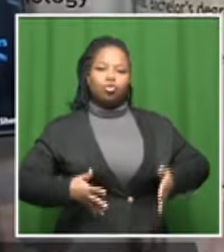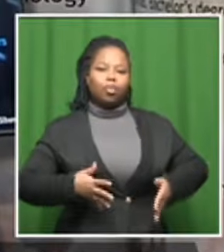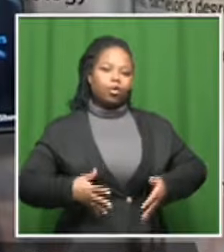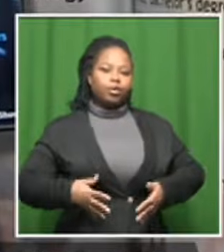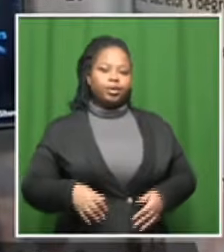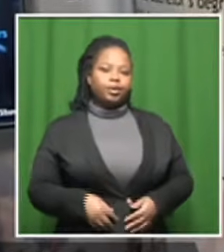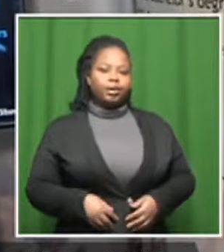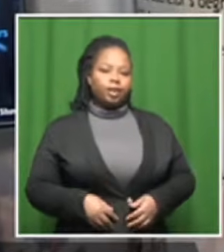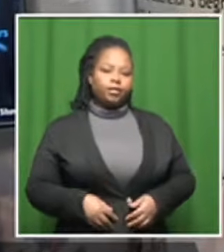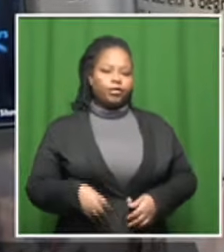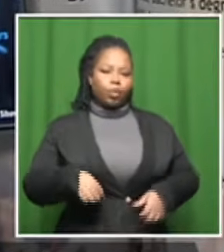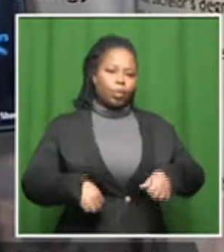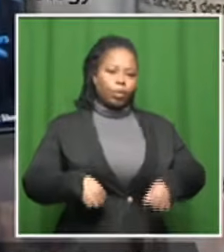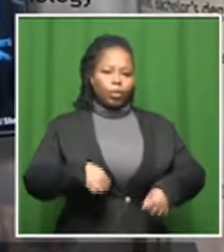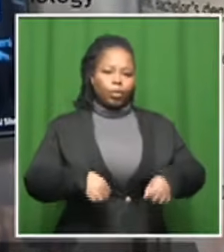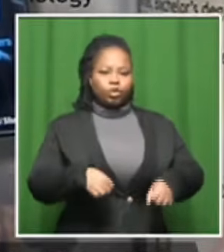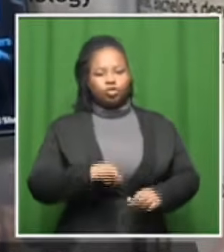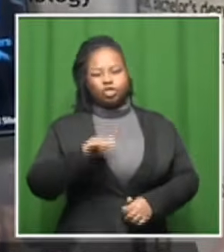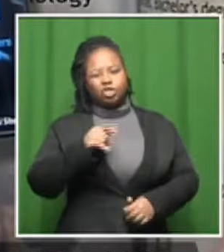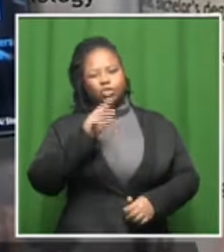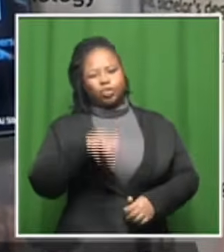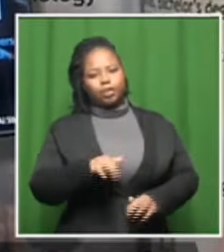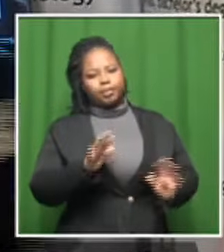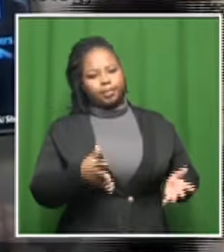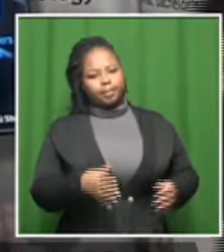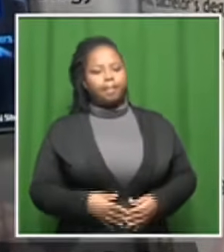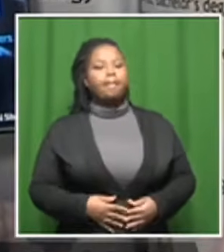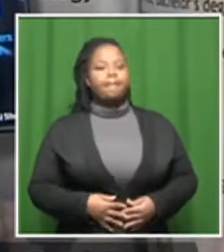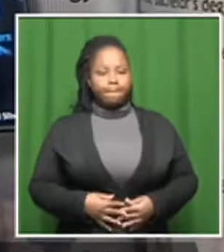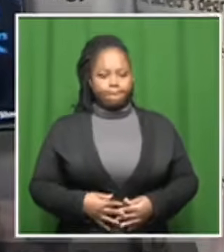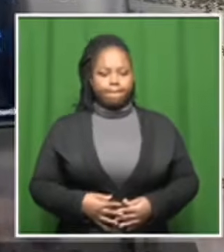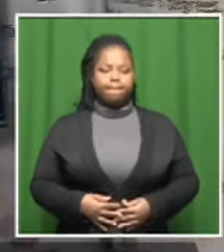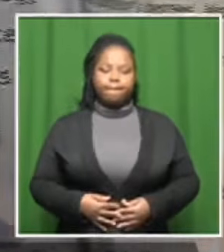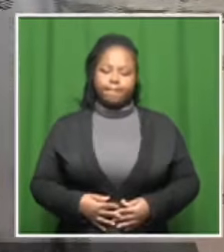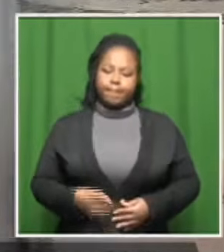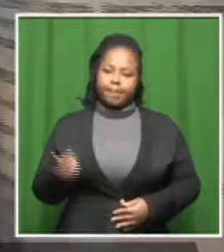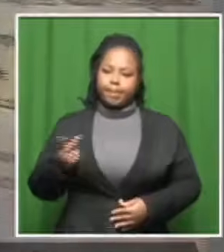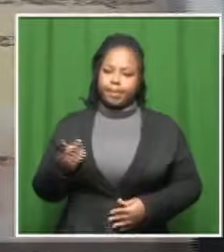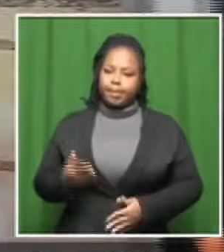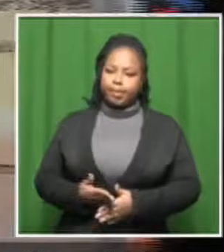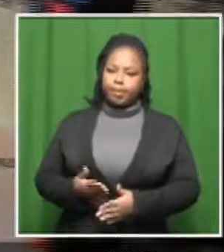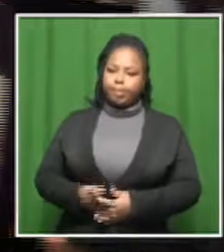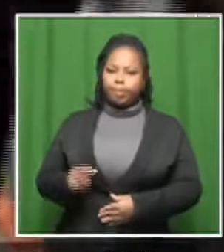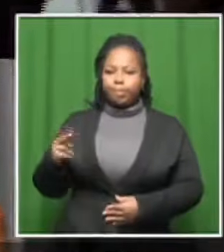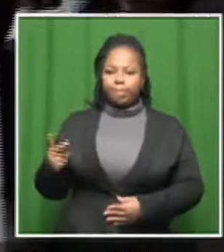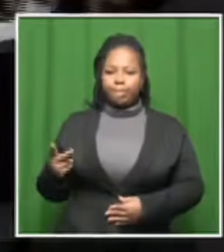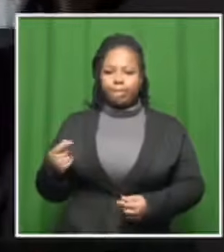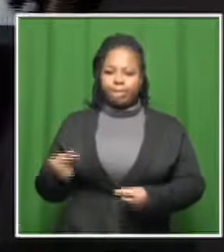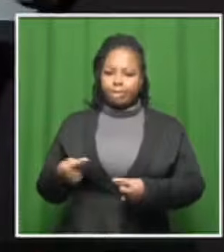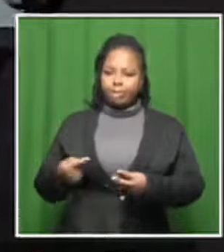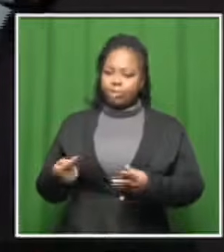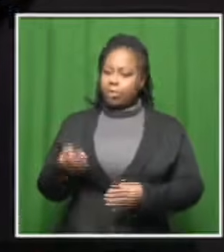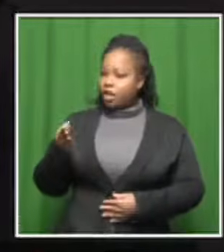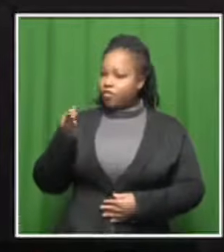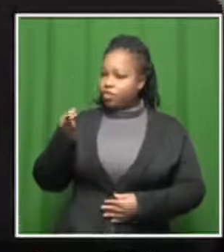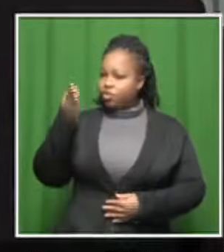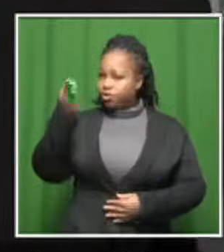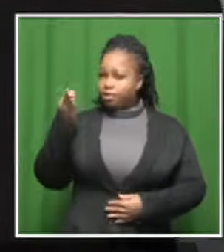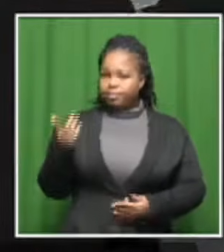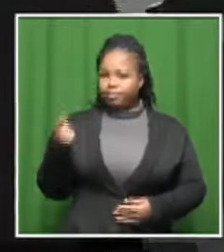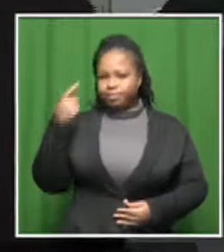It's just not just a toy. Yeah. Okay, yeah. And in terms of the work, some of the future endeavors we can look forward to, anything you